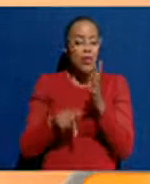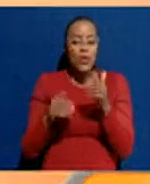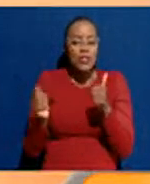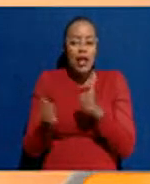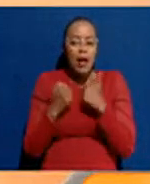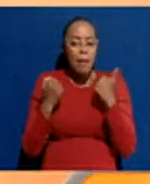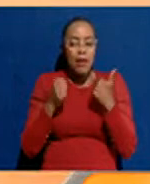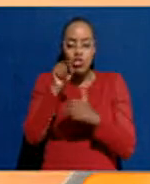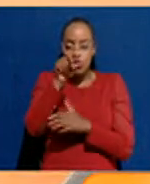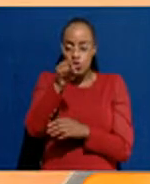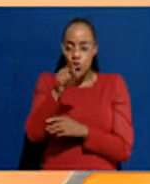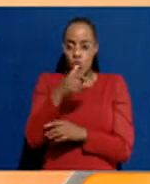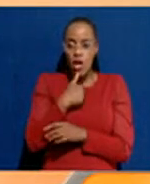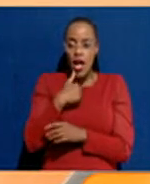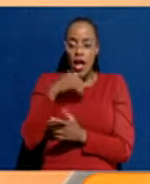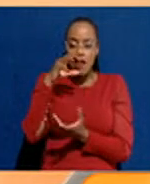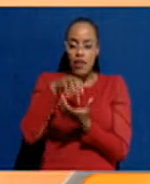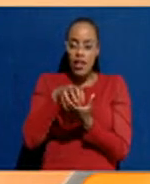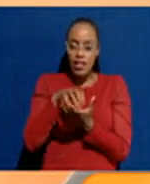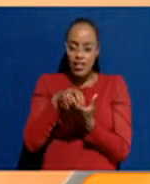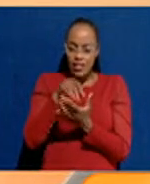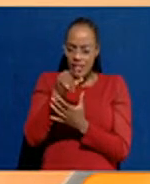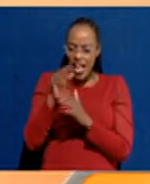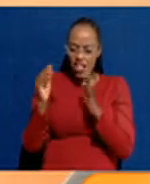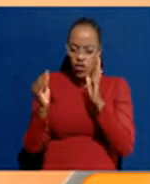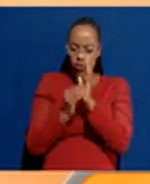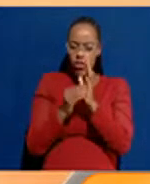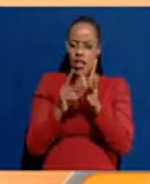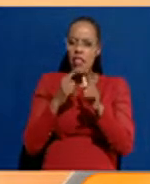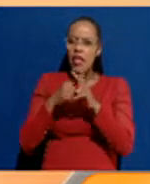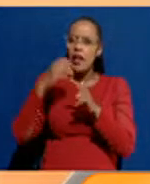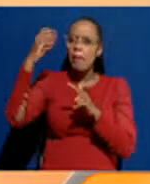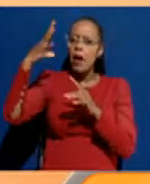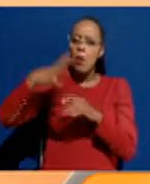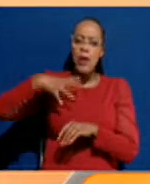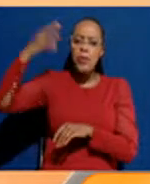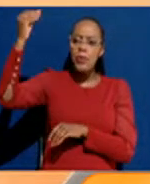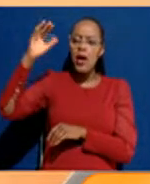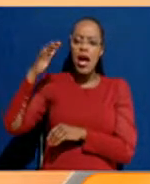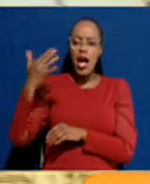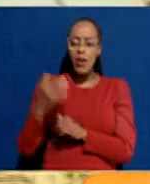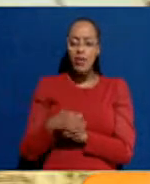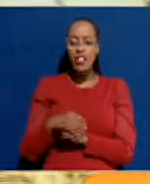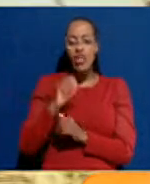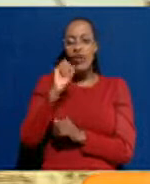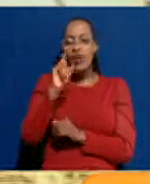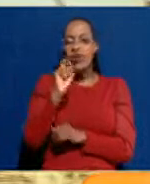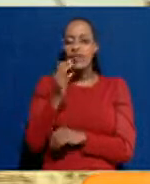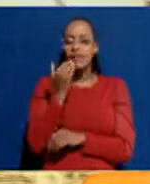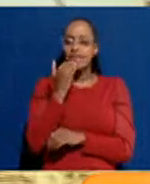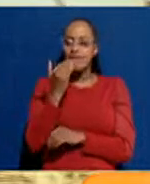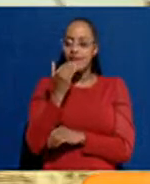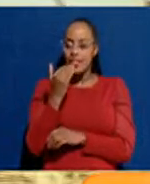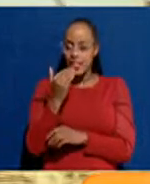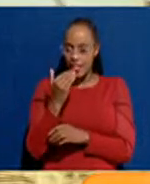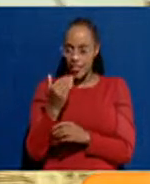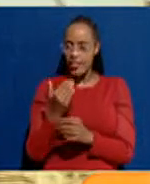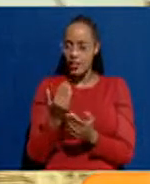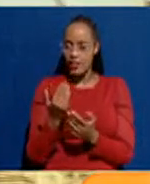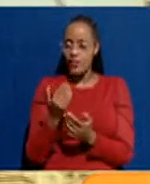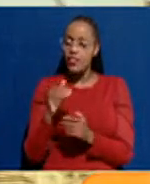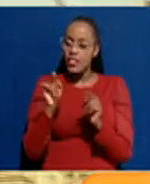happens that you have such a key installation and it goes out of power? Okay, thank you. Thank you so much, Sam.